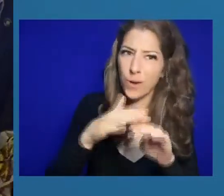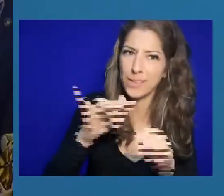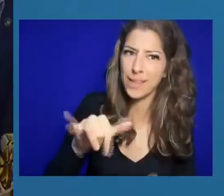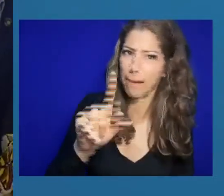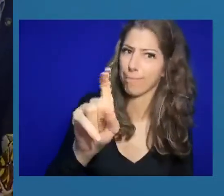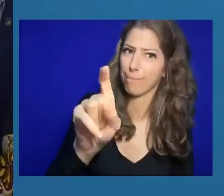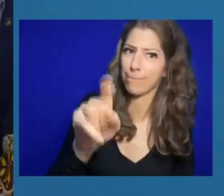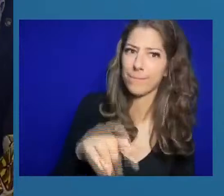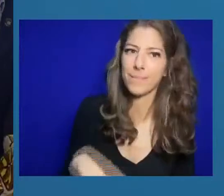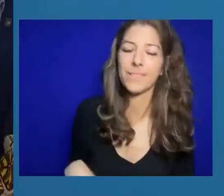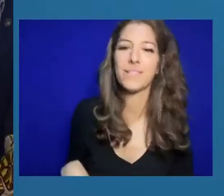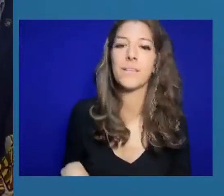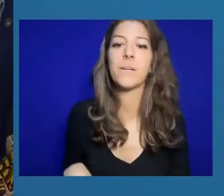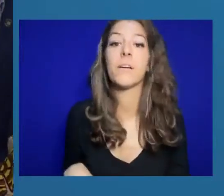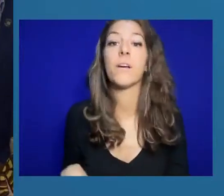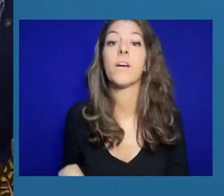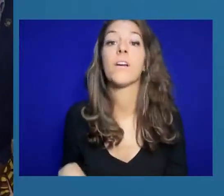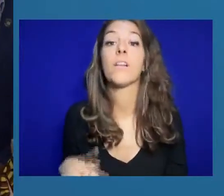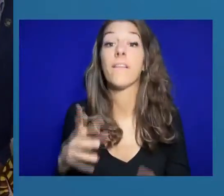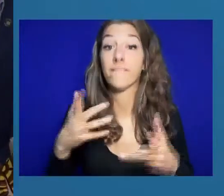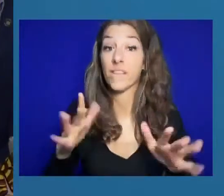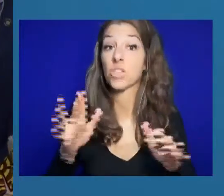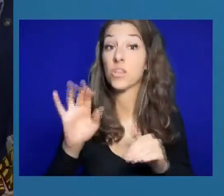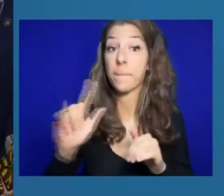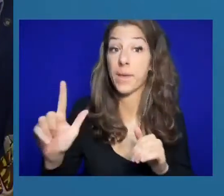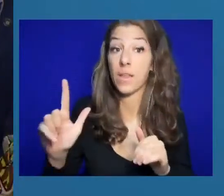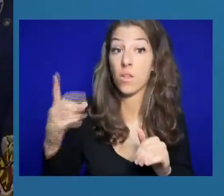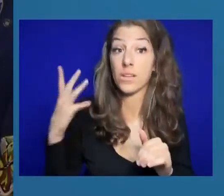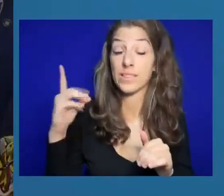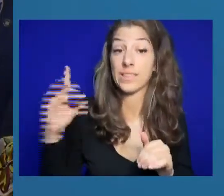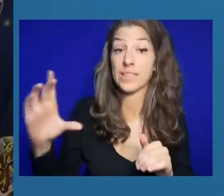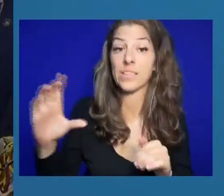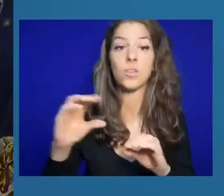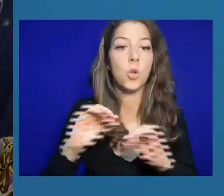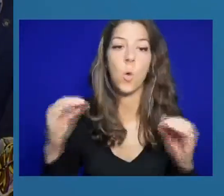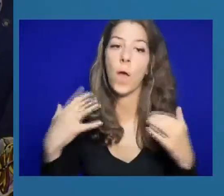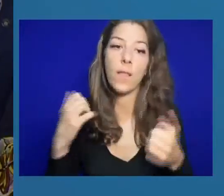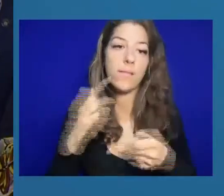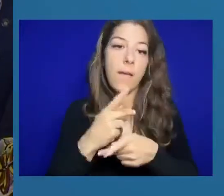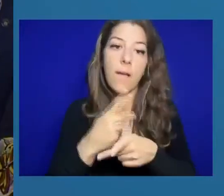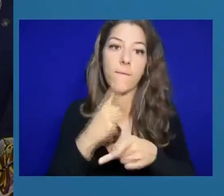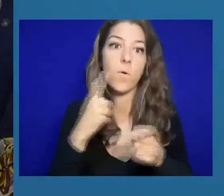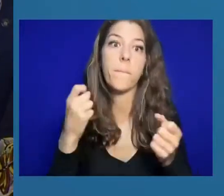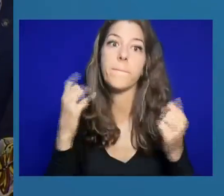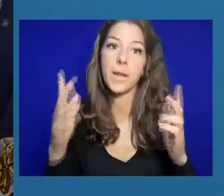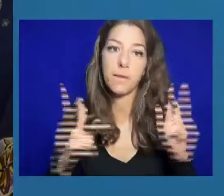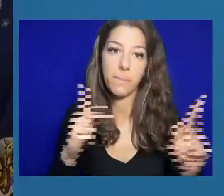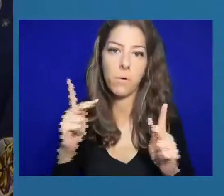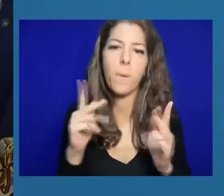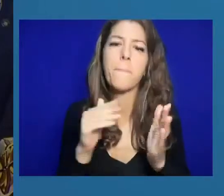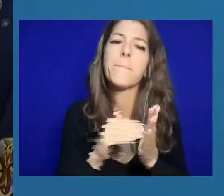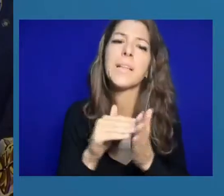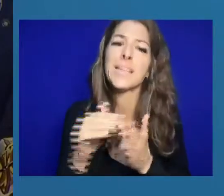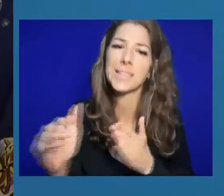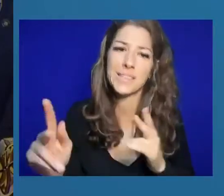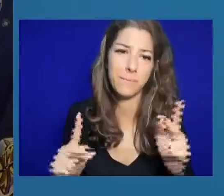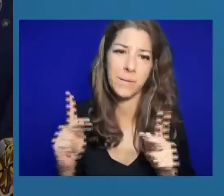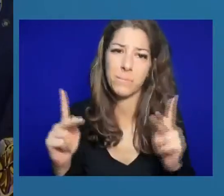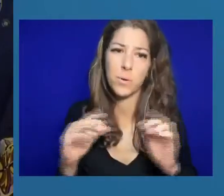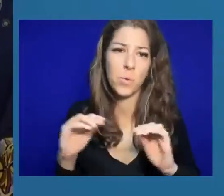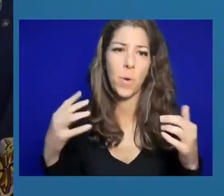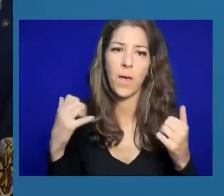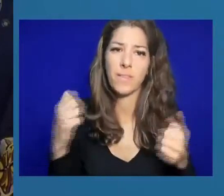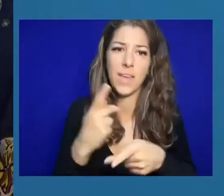way, by the time they get through with this bill, we won't have health care for so many people, millions of people. New